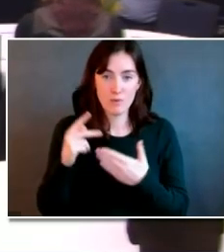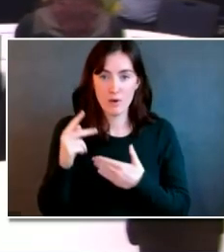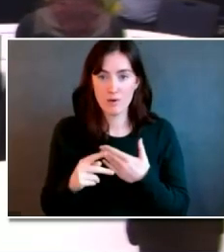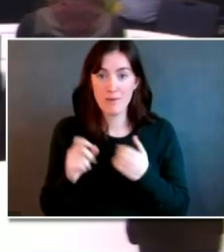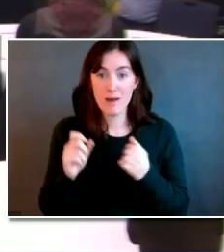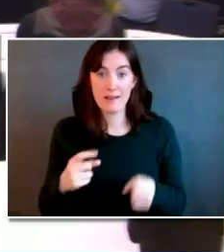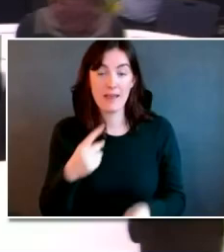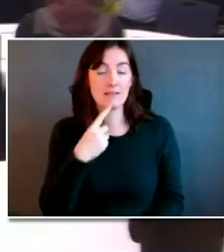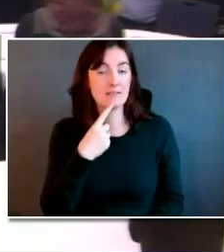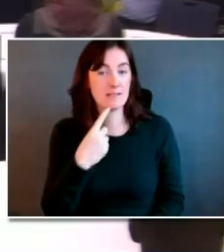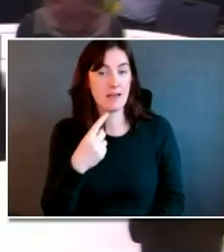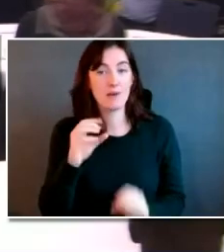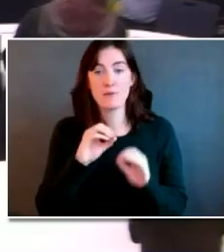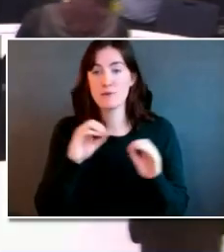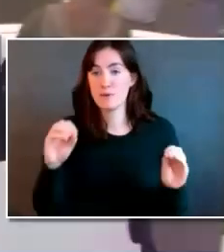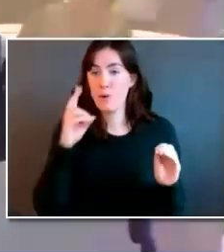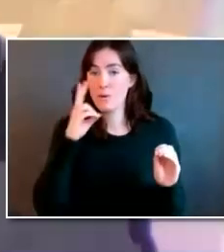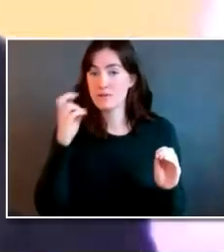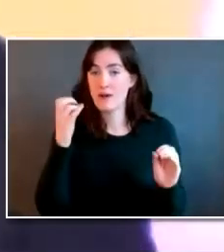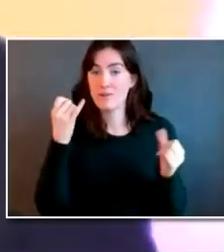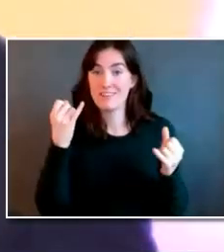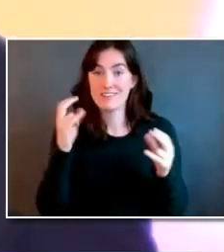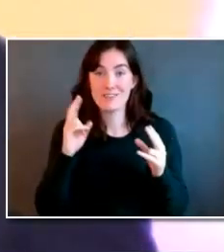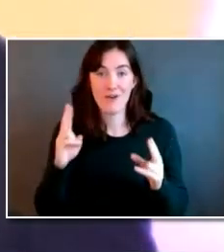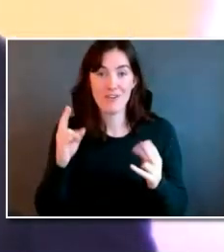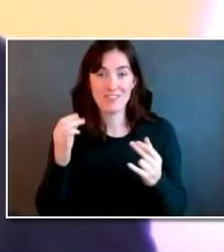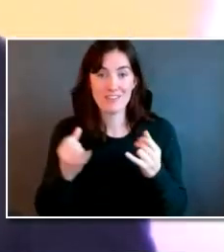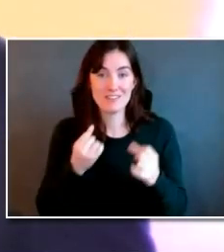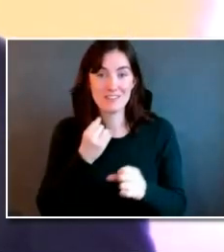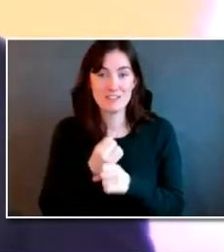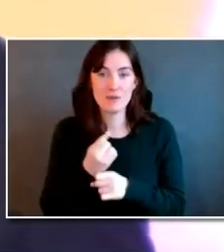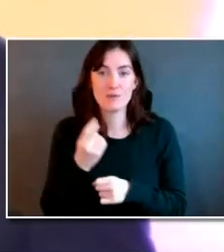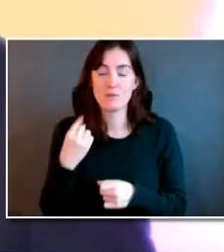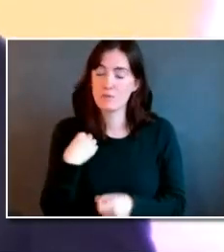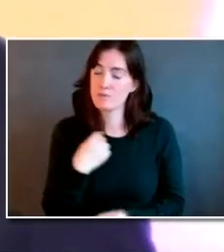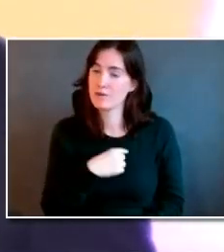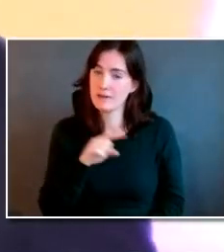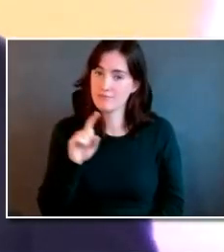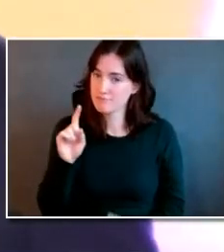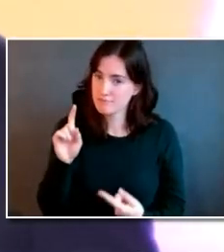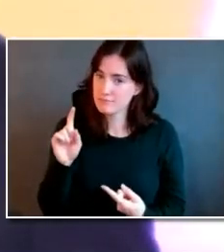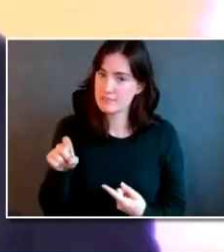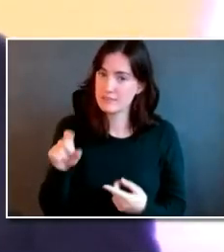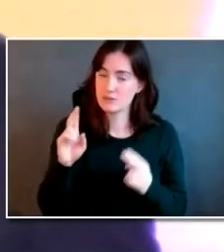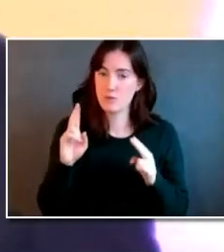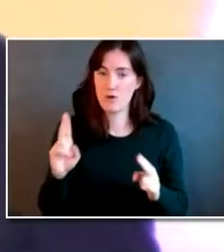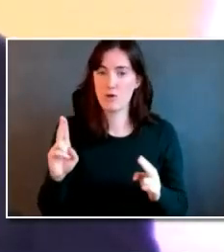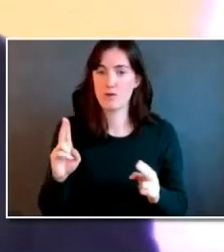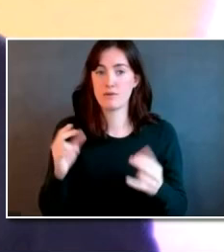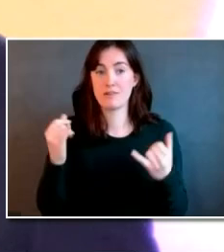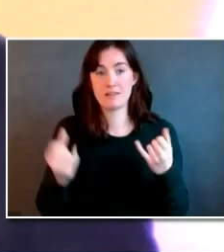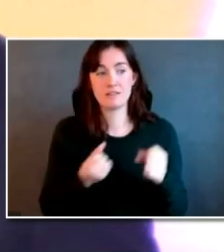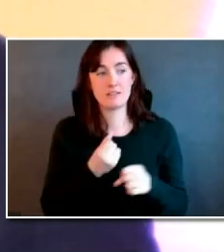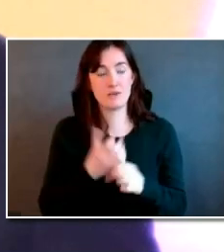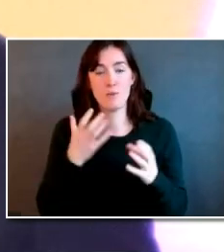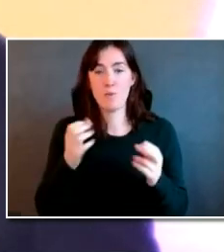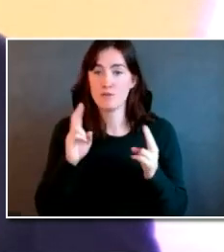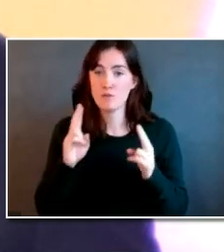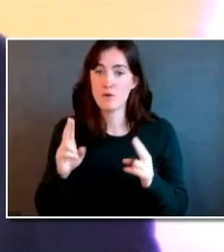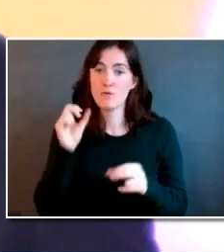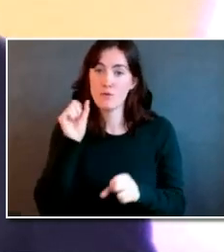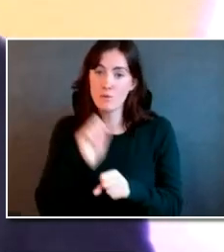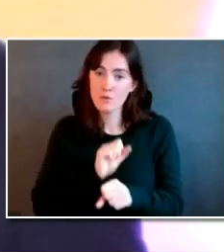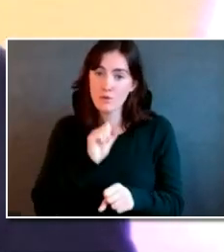that this honoring this year is one that we need to honor. This year, we want to honor the work and the life